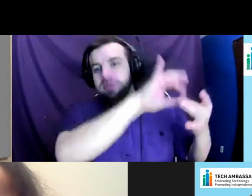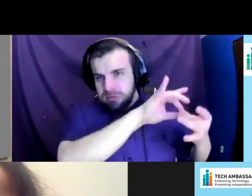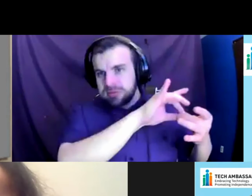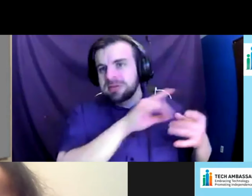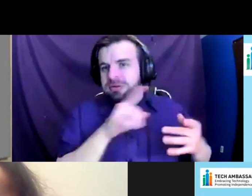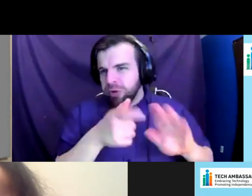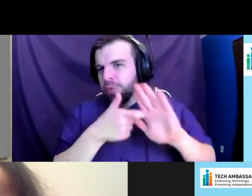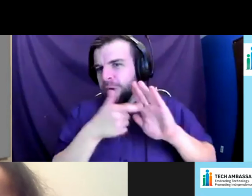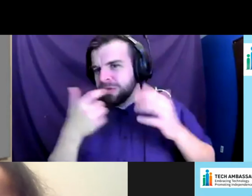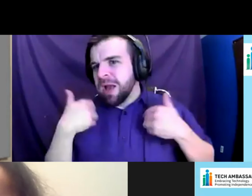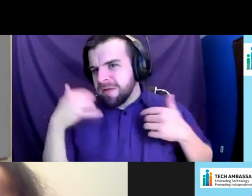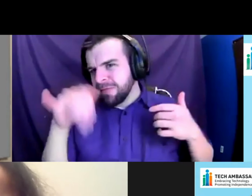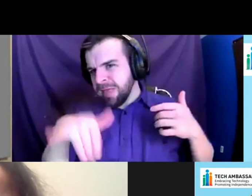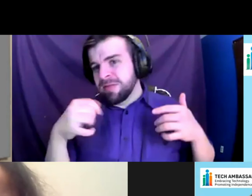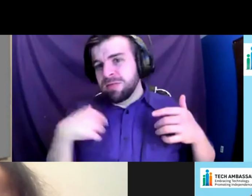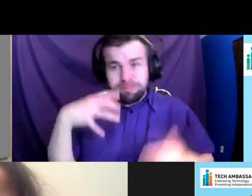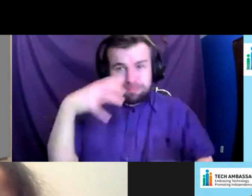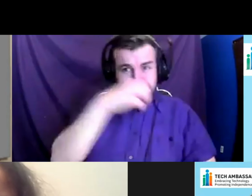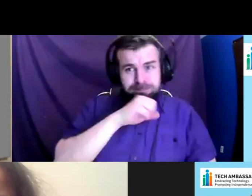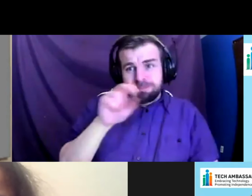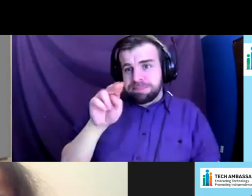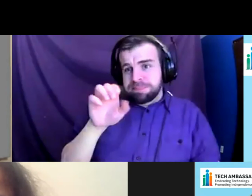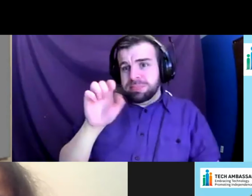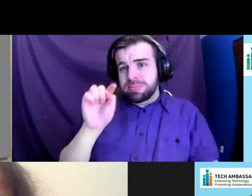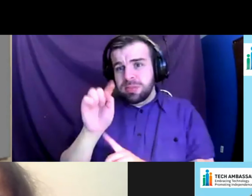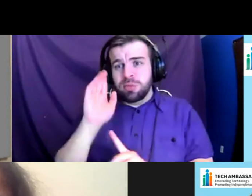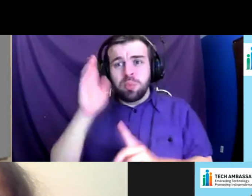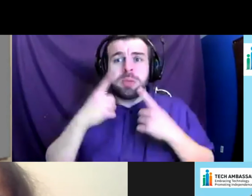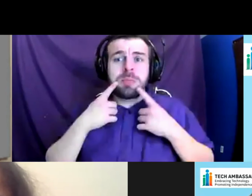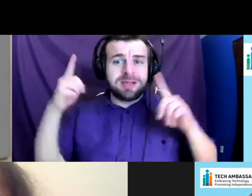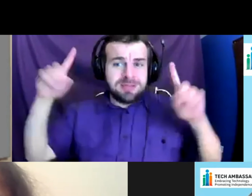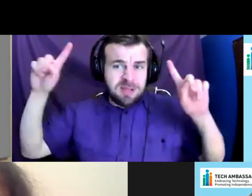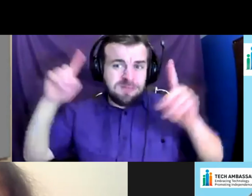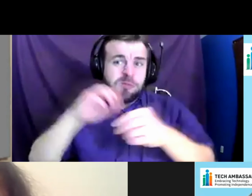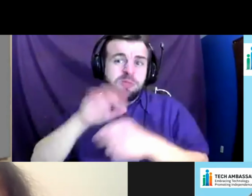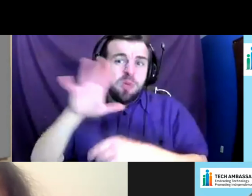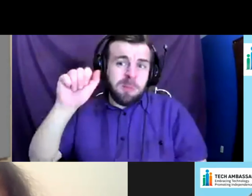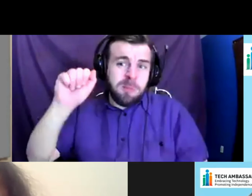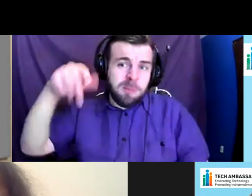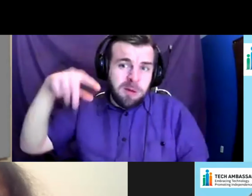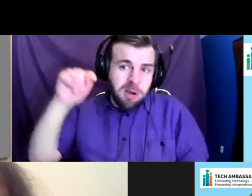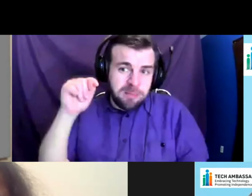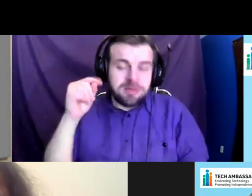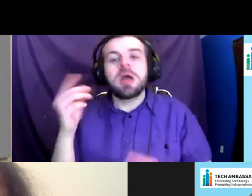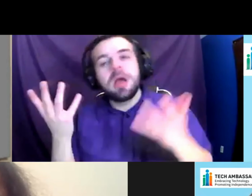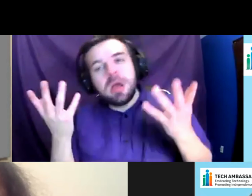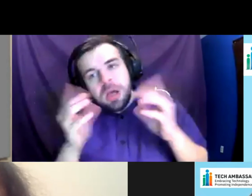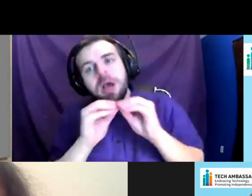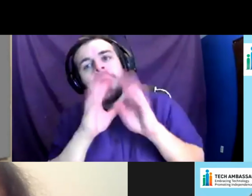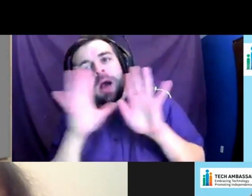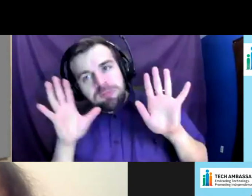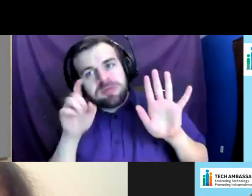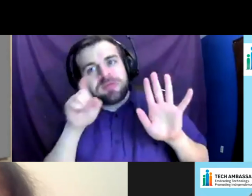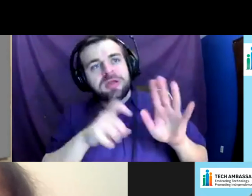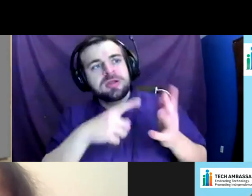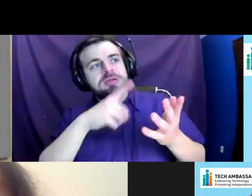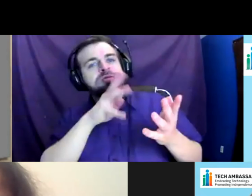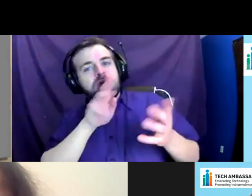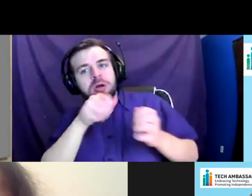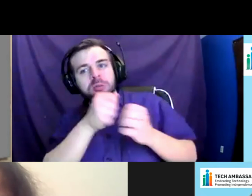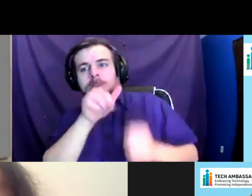Nest would probably work in your apartment. Obviously, you know, you need to talk to your the people that run the apartment Yeah.